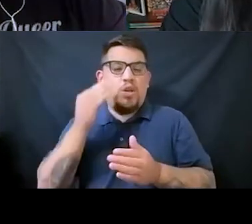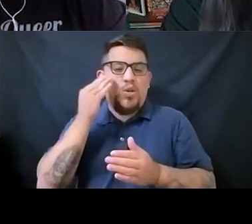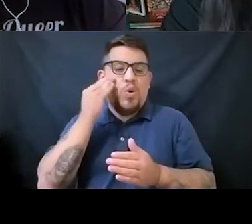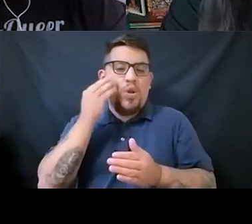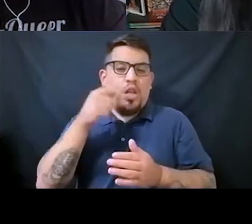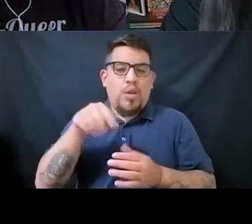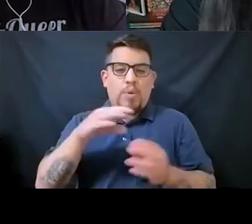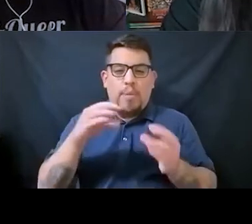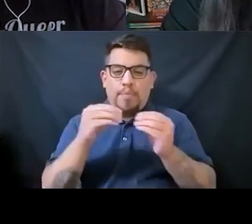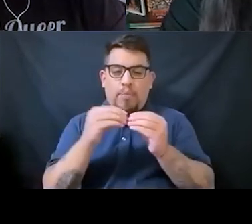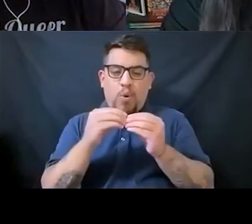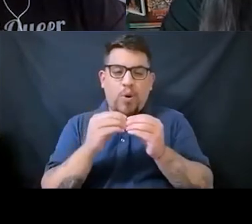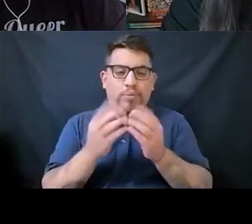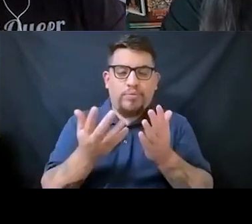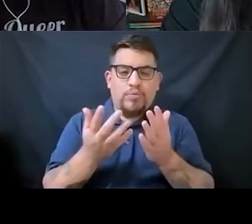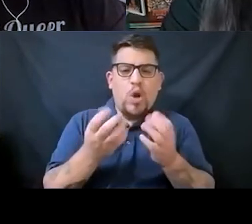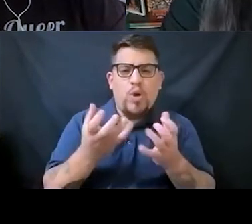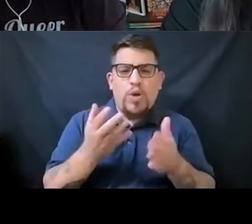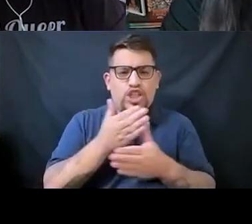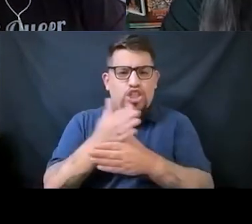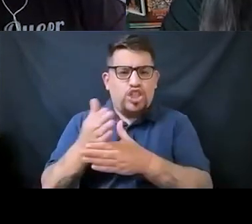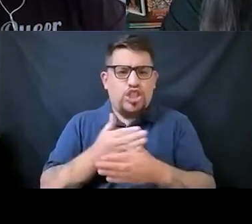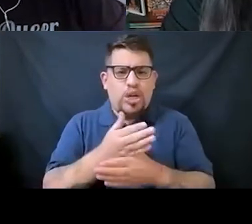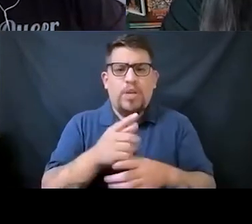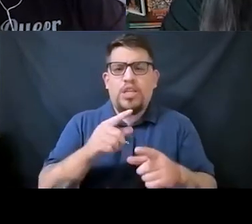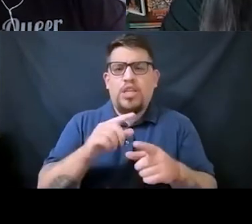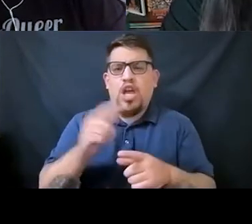during this session. What do you want to tell us about the other contributors?